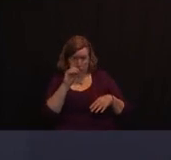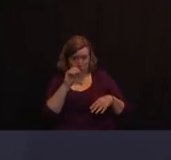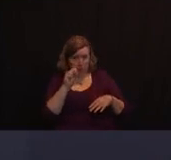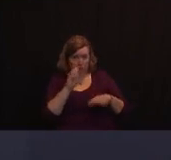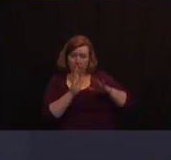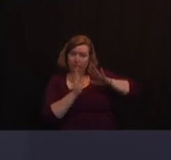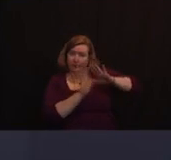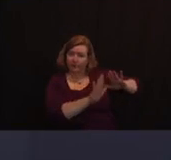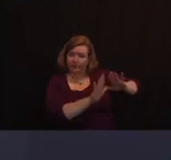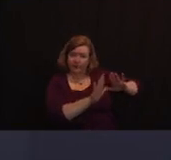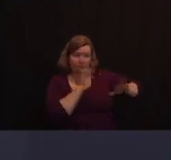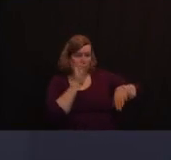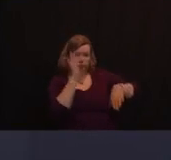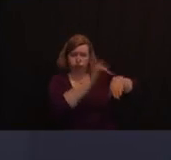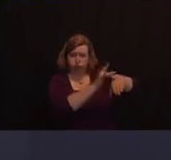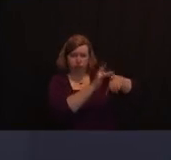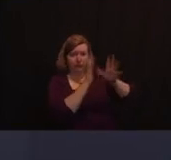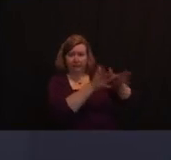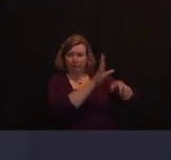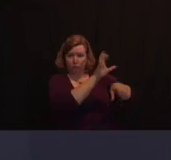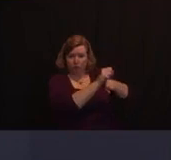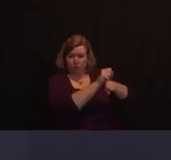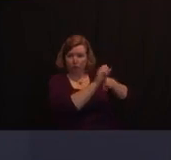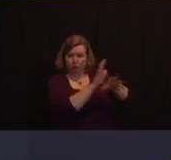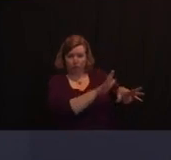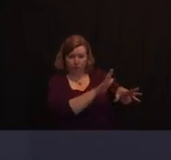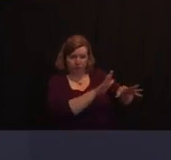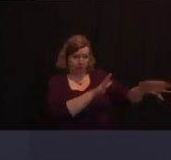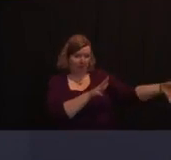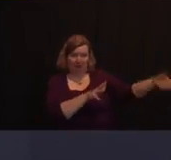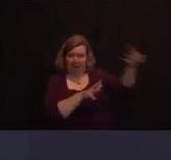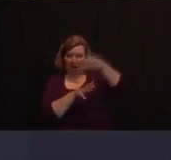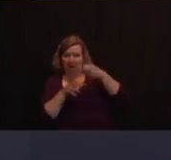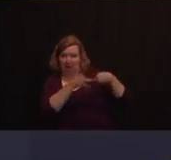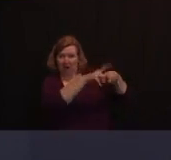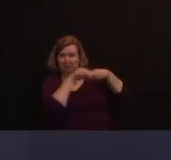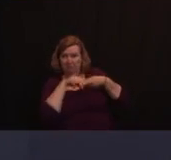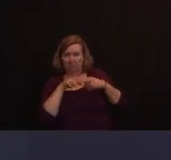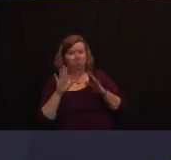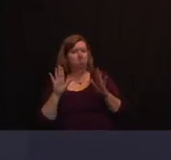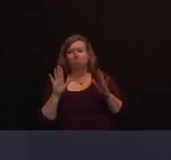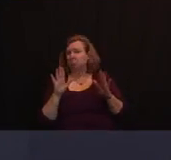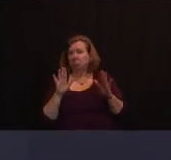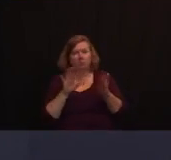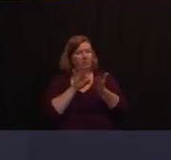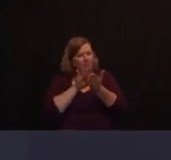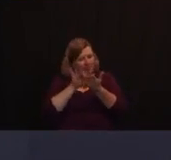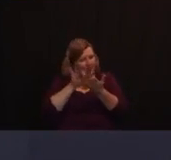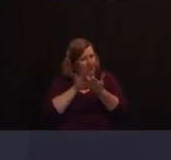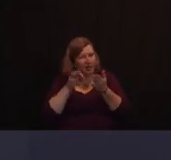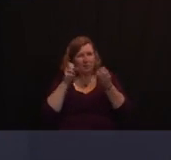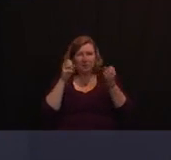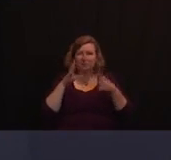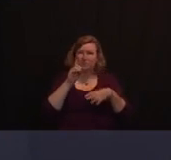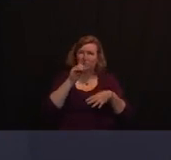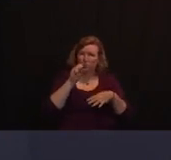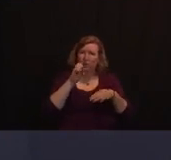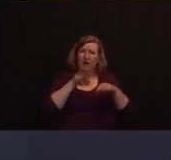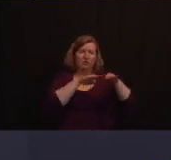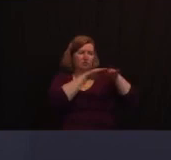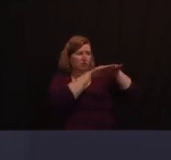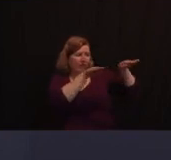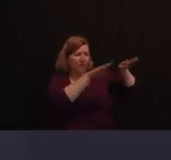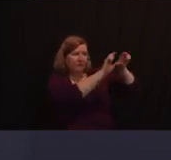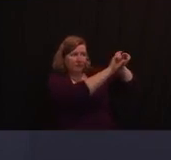that we don't complicate the problem. We do a count of inventory, how many doses are on the shelf